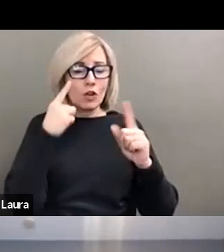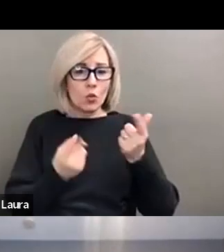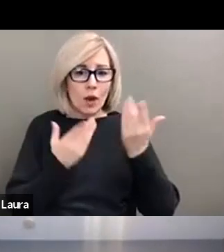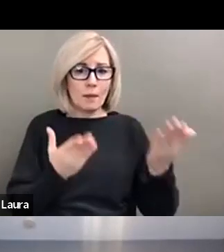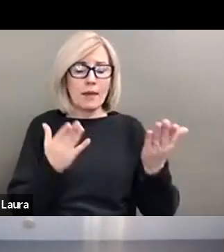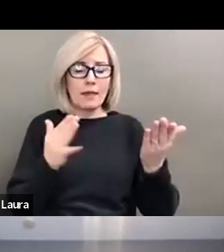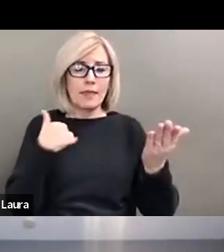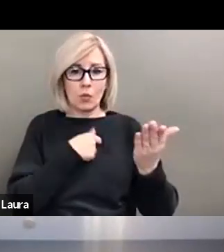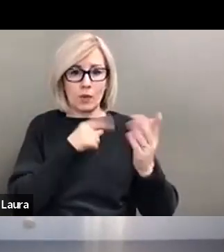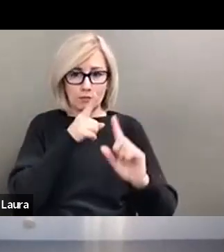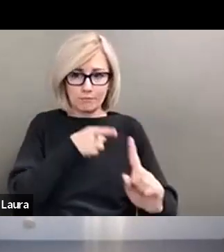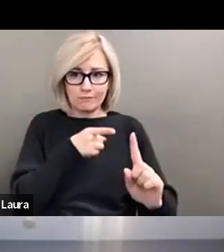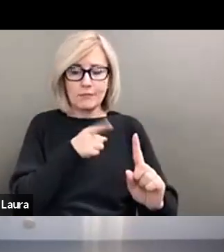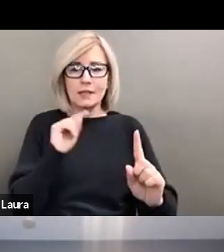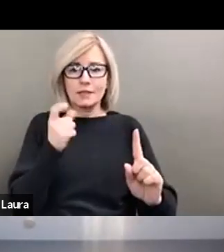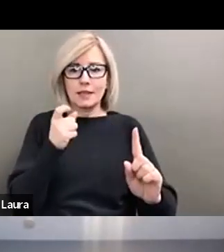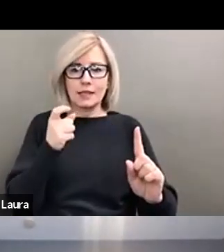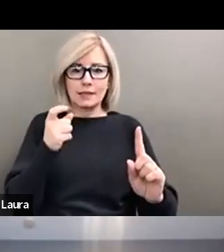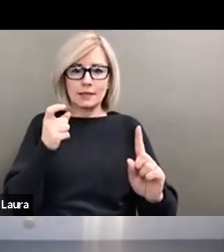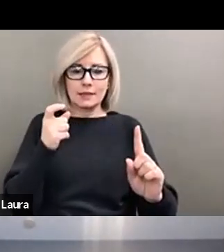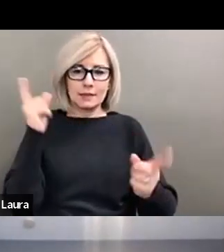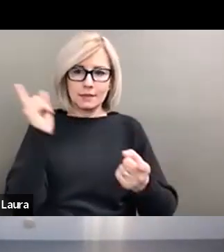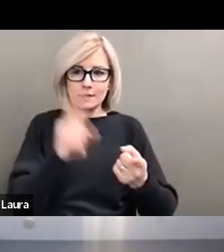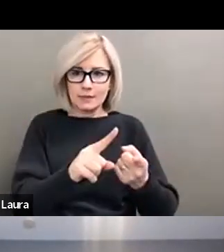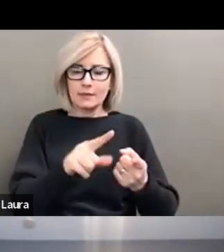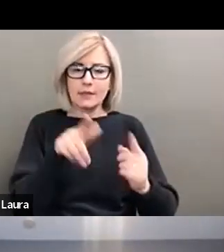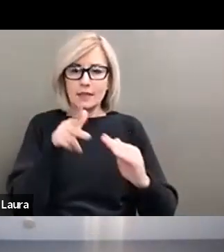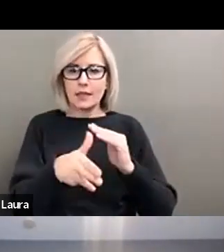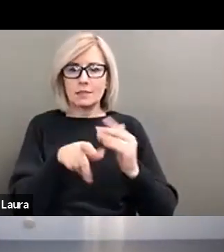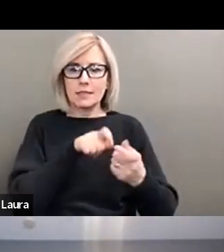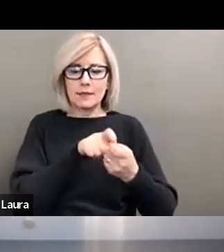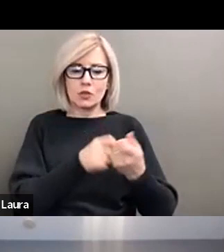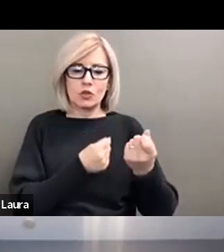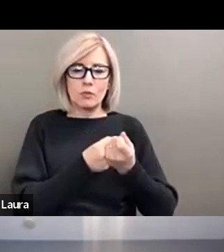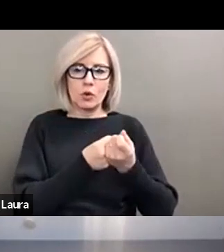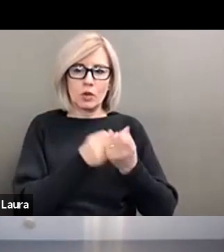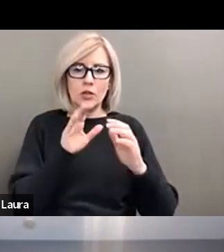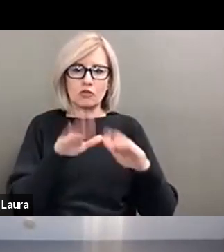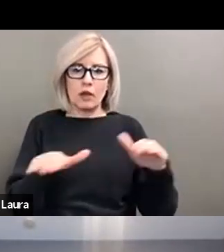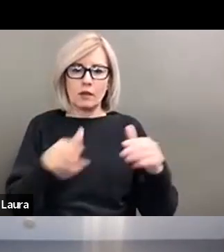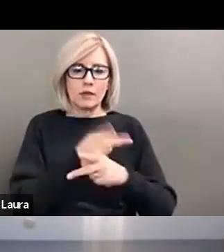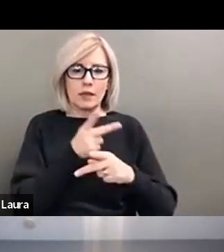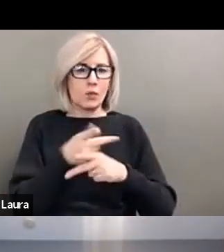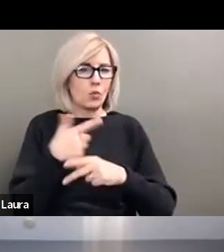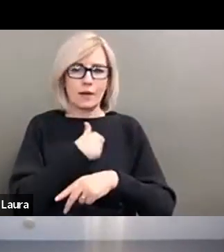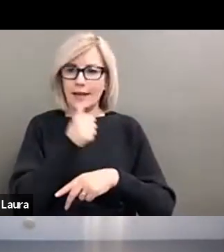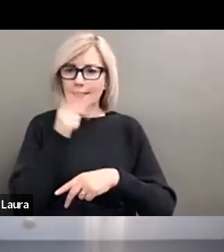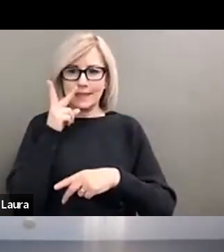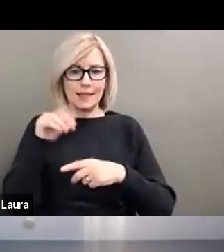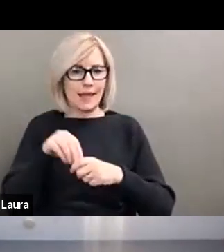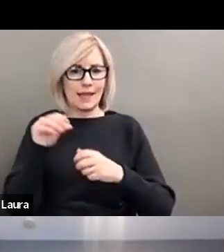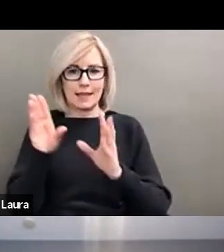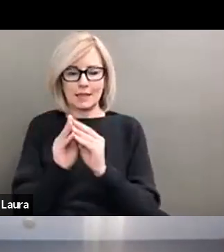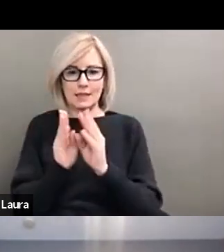did targeted tax credits and tax cuts specifically to support childcare, and we're not seeing any of that in this session.